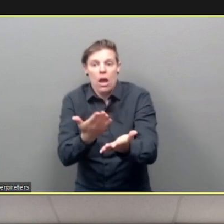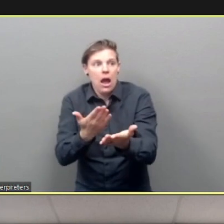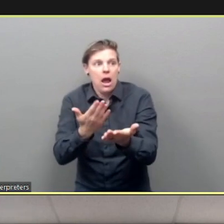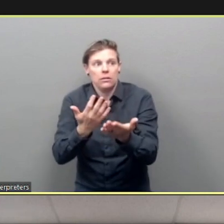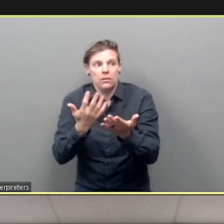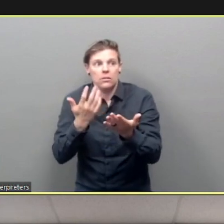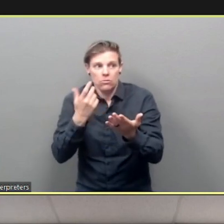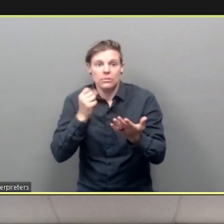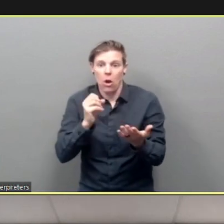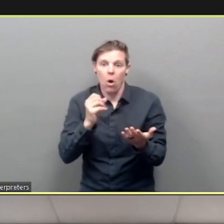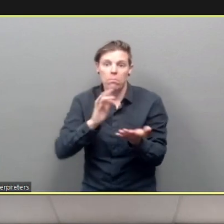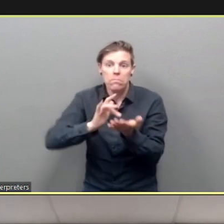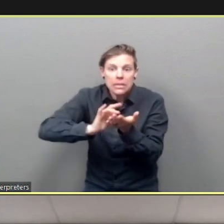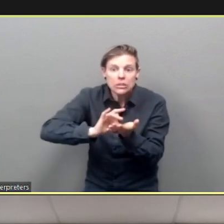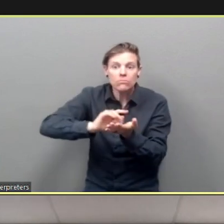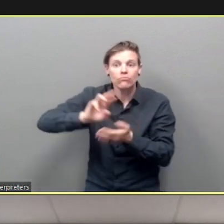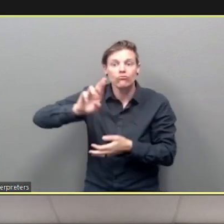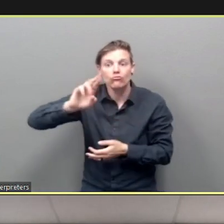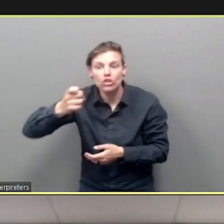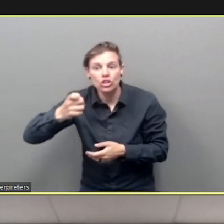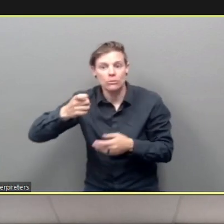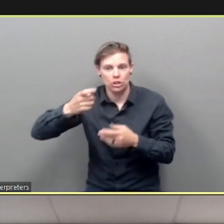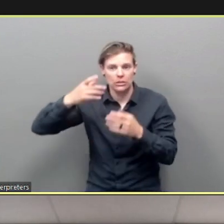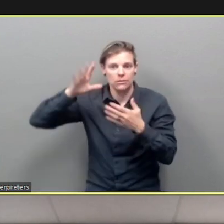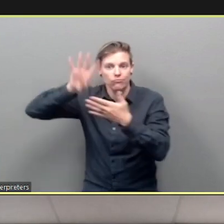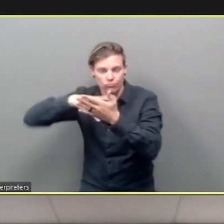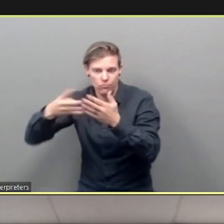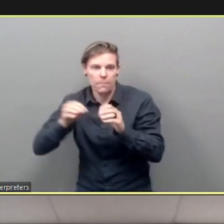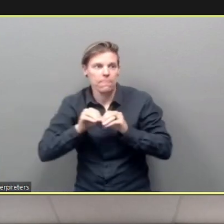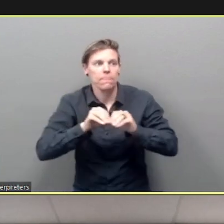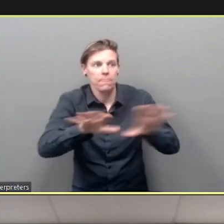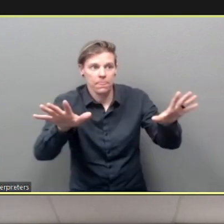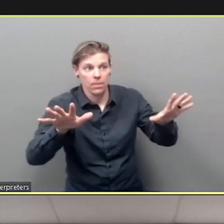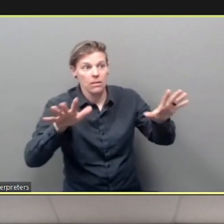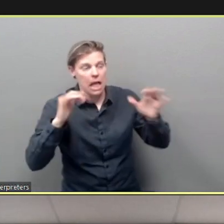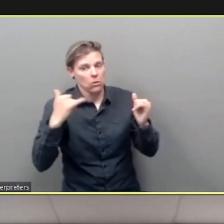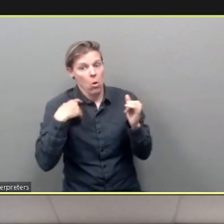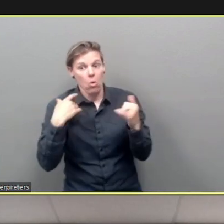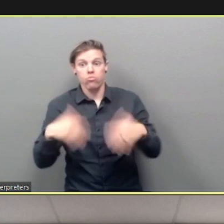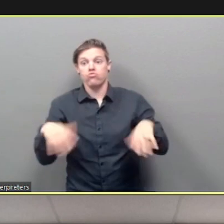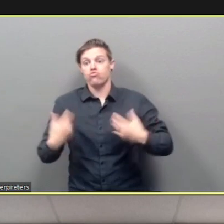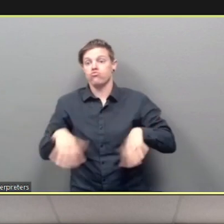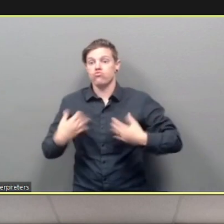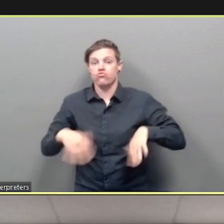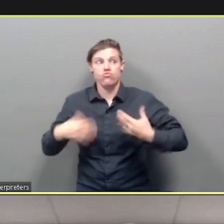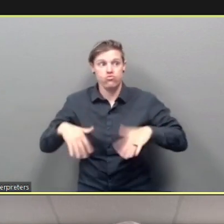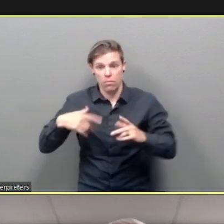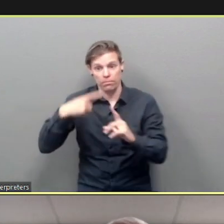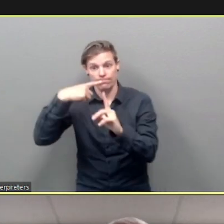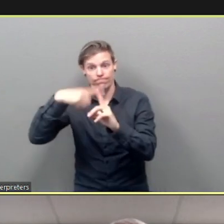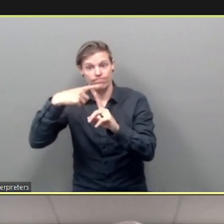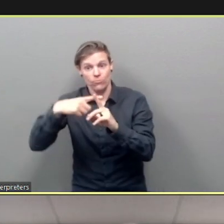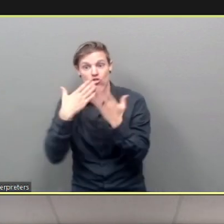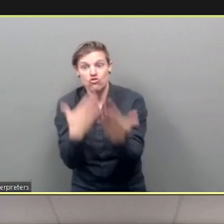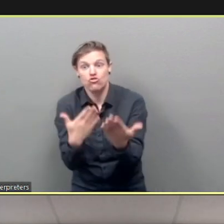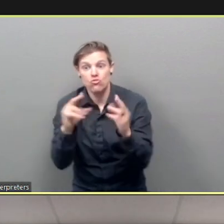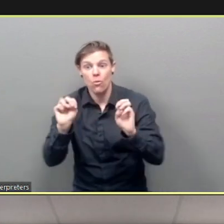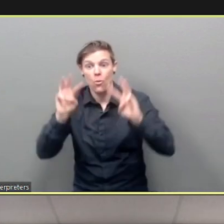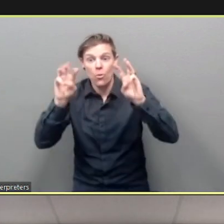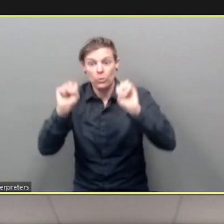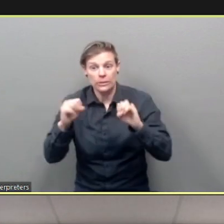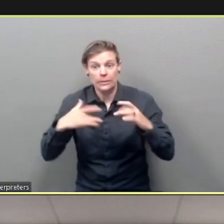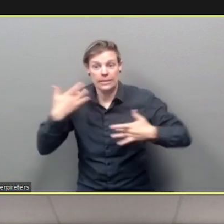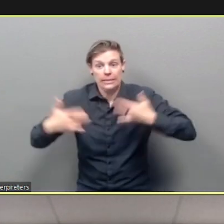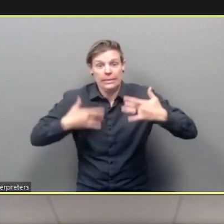a really bright light at the end of the tunnel. This time it's not an oncoming train. I think part of living with COVID will